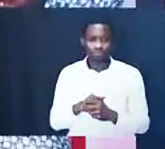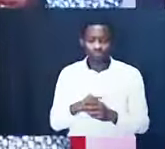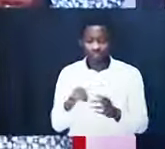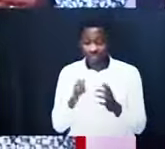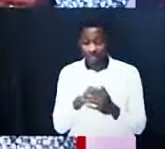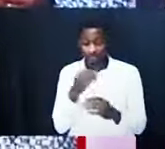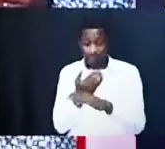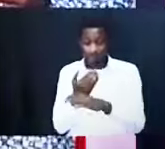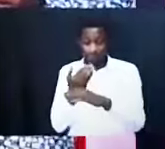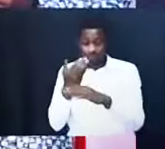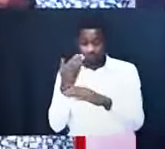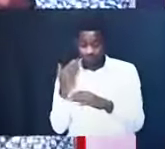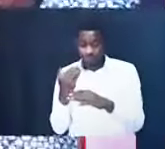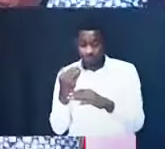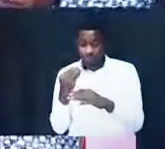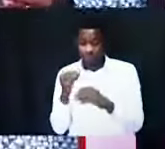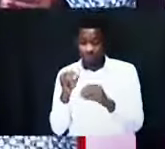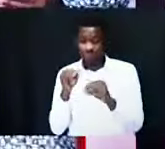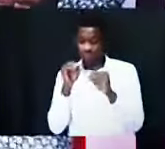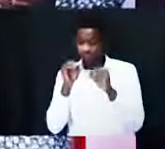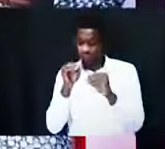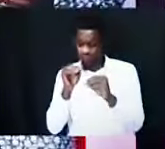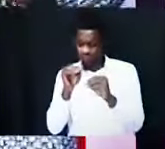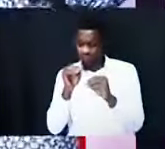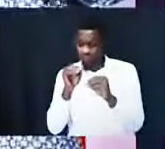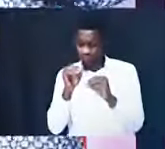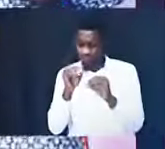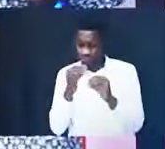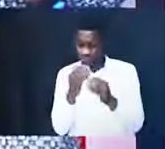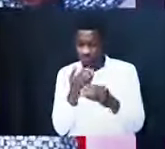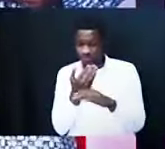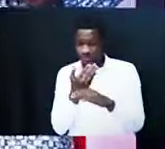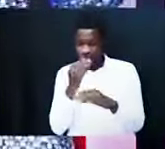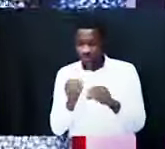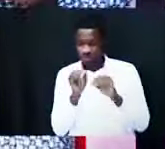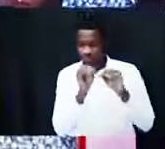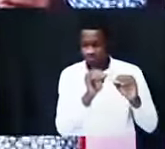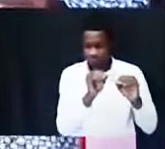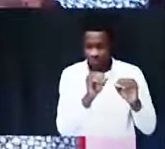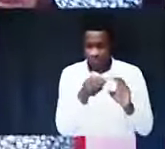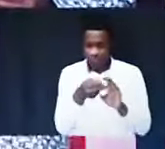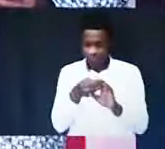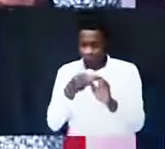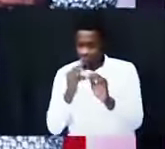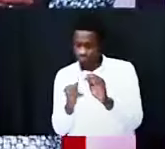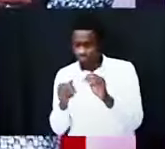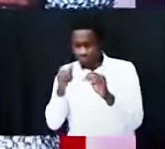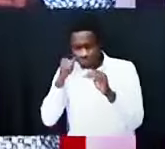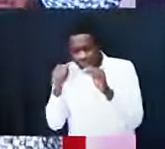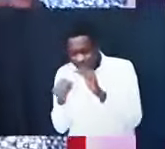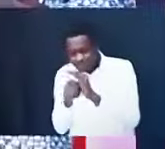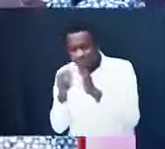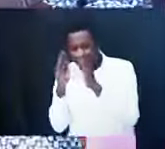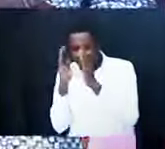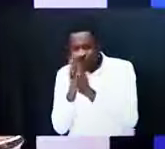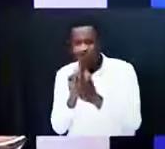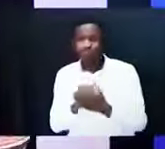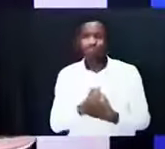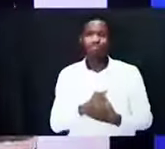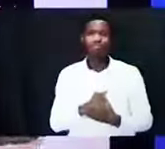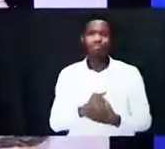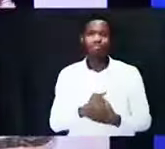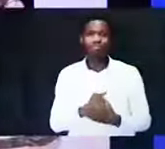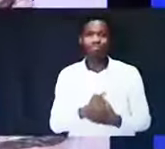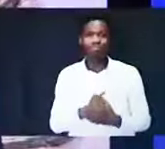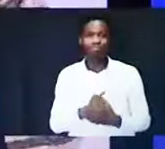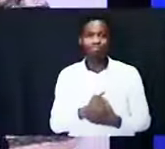teachings, he withdrew to lonely places and prayed. See, sometimes we tend to say that, you see, there